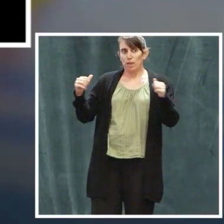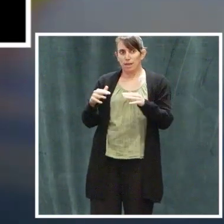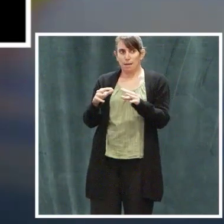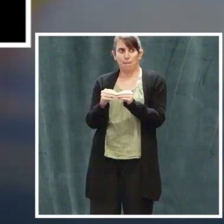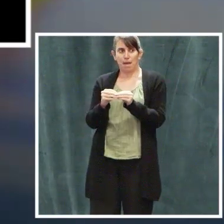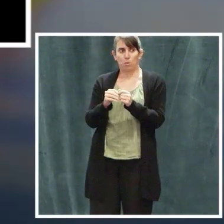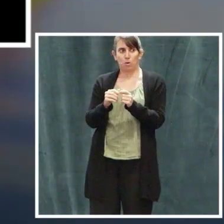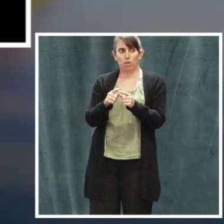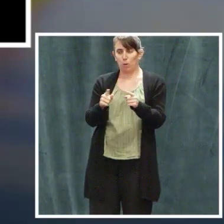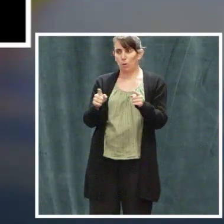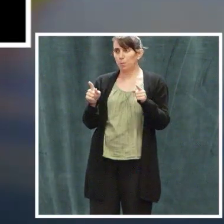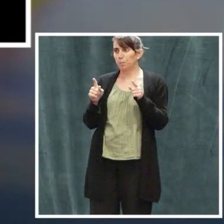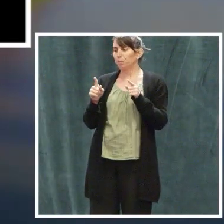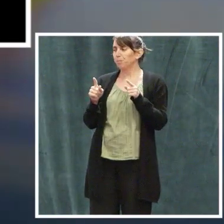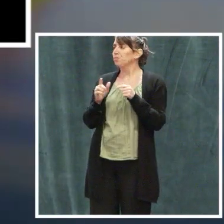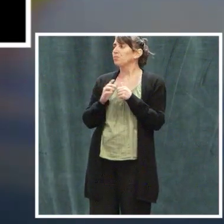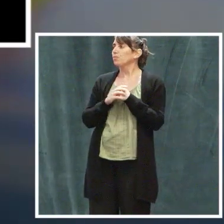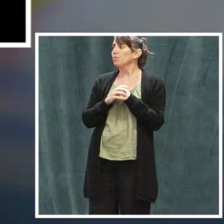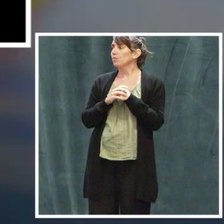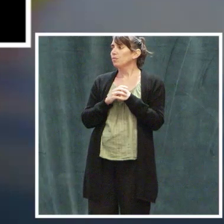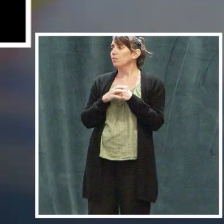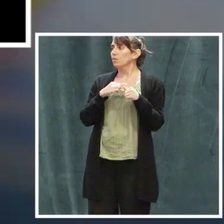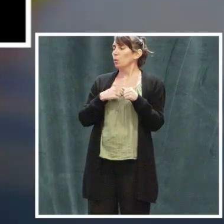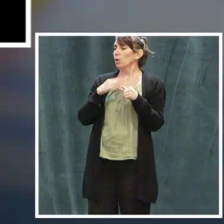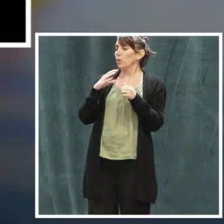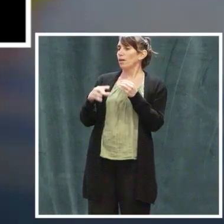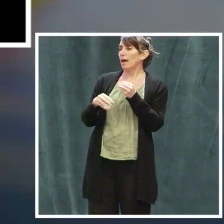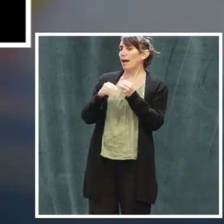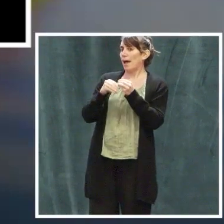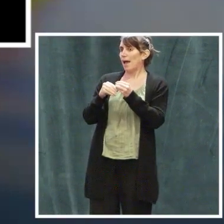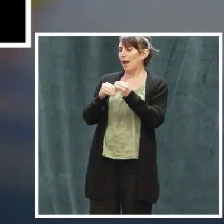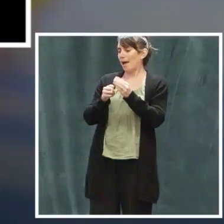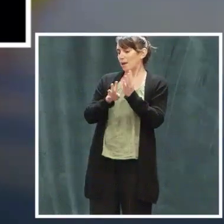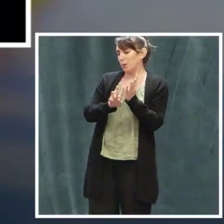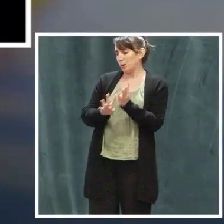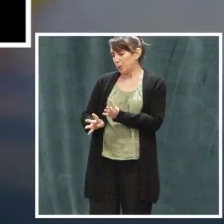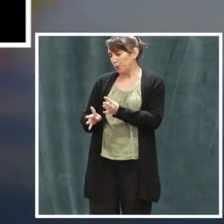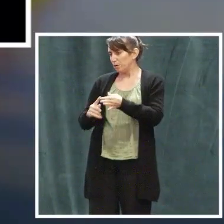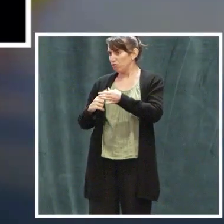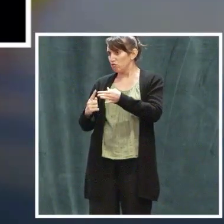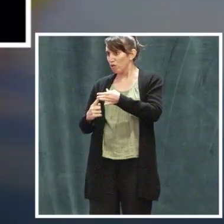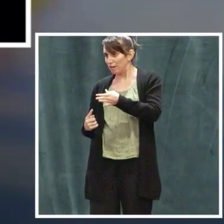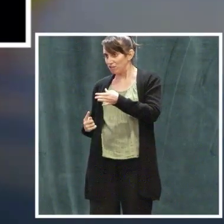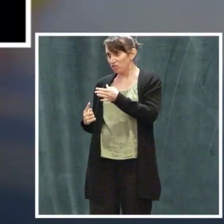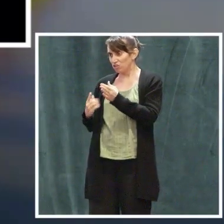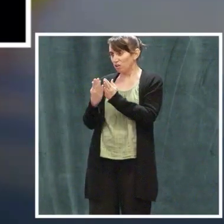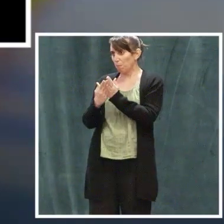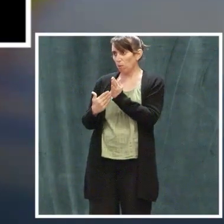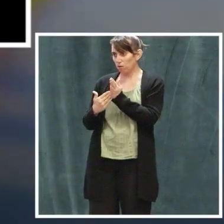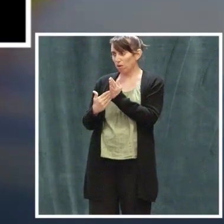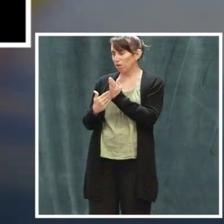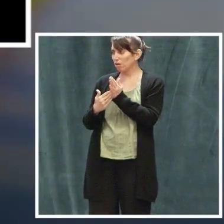is that we're going to add some drainage components, but we don't believe that